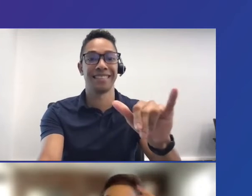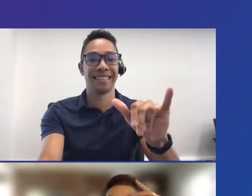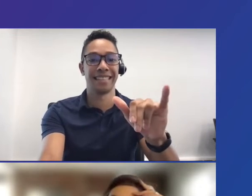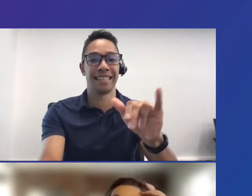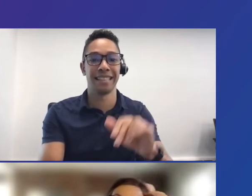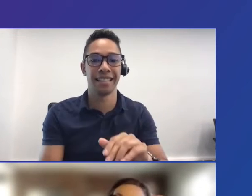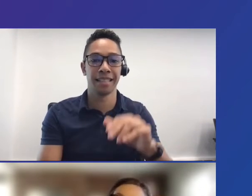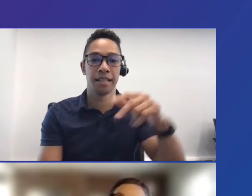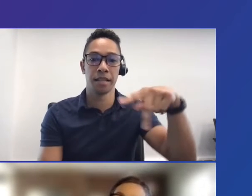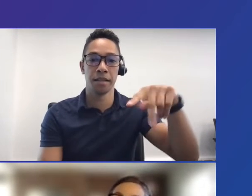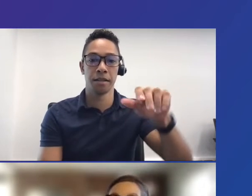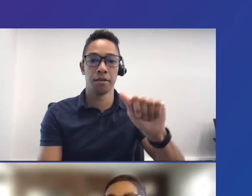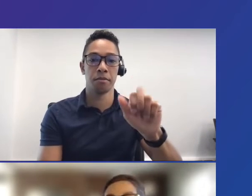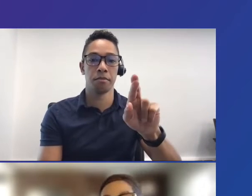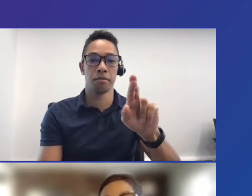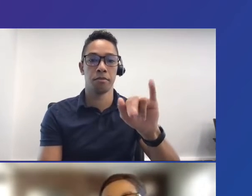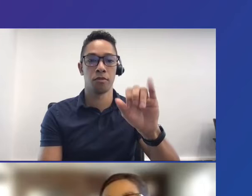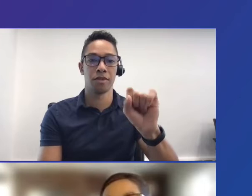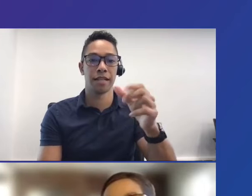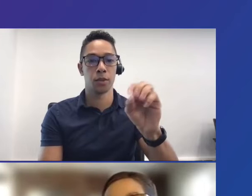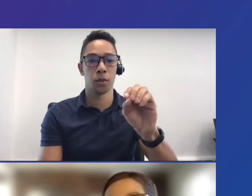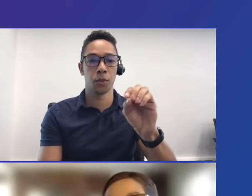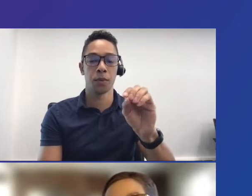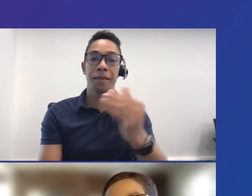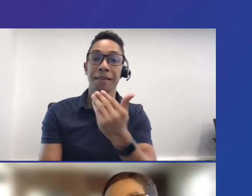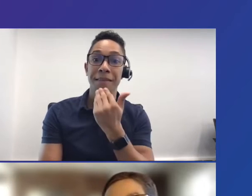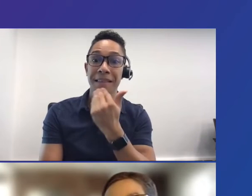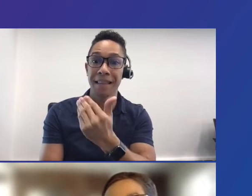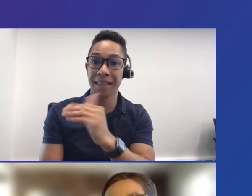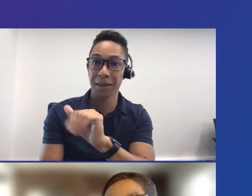and I thank you, Annie B.